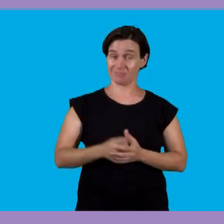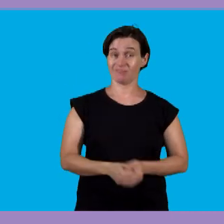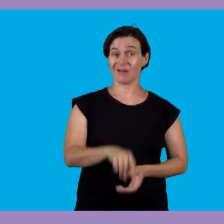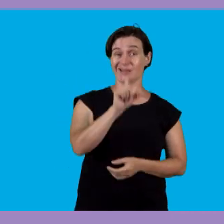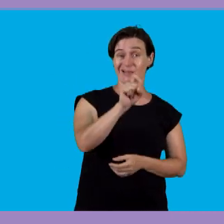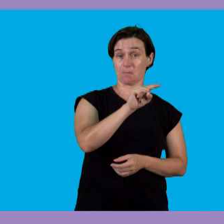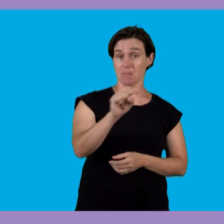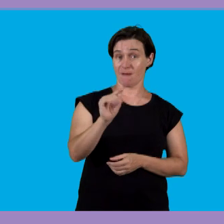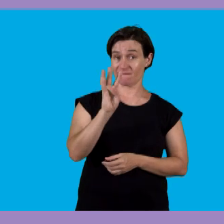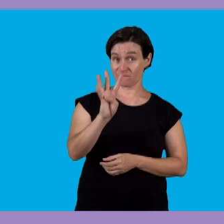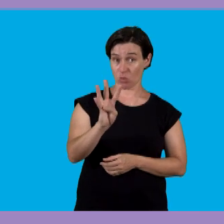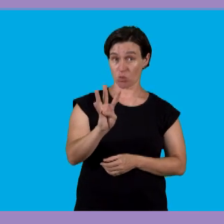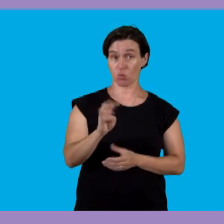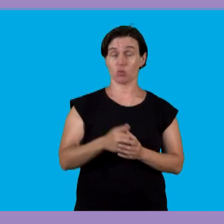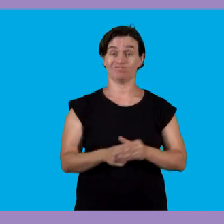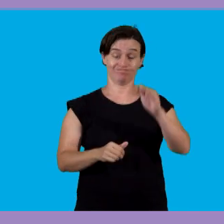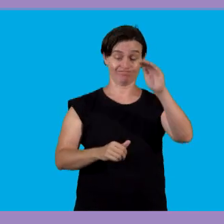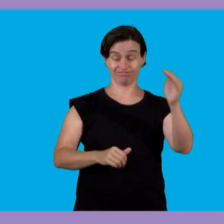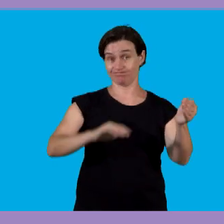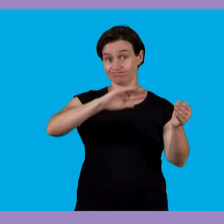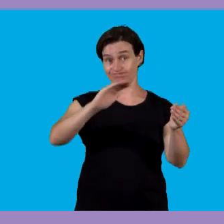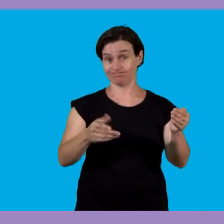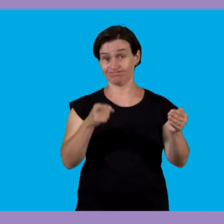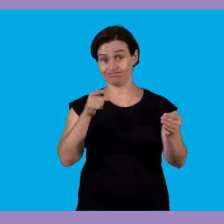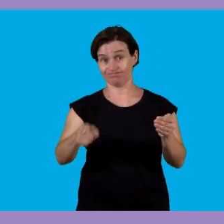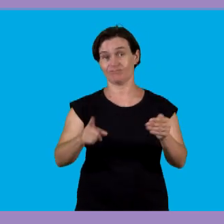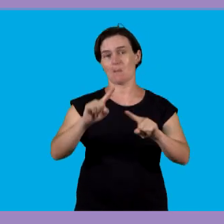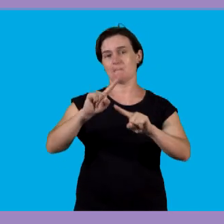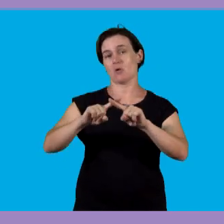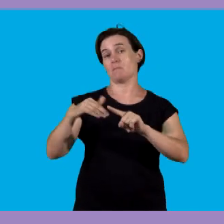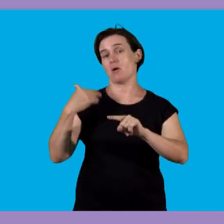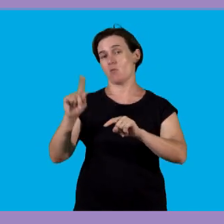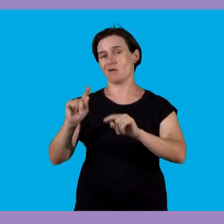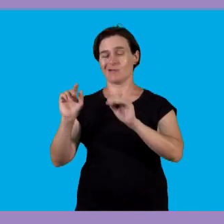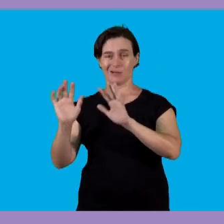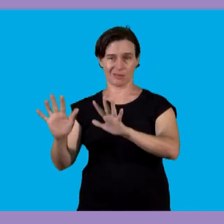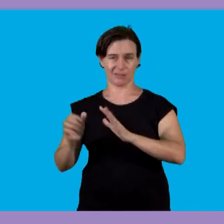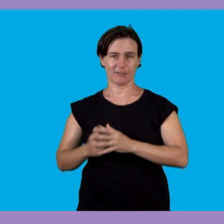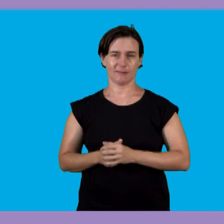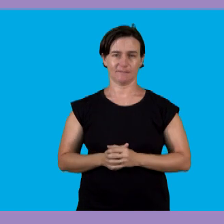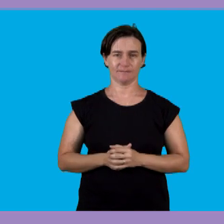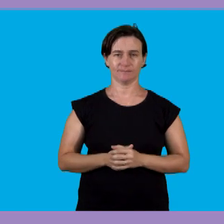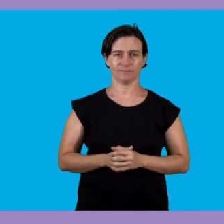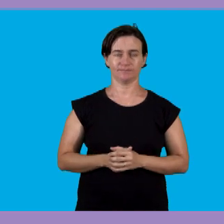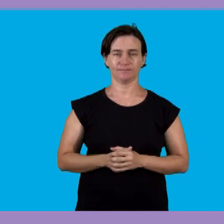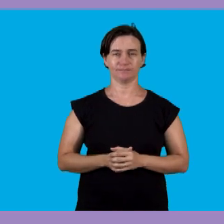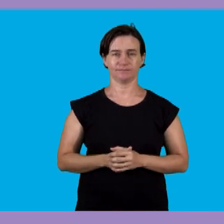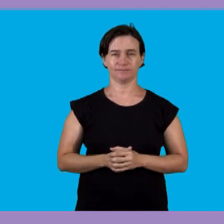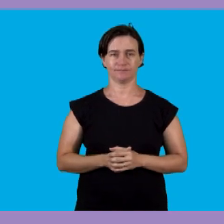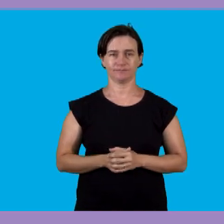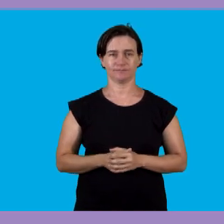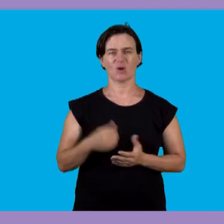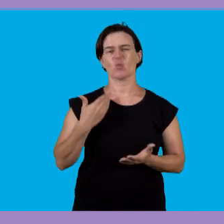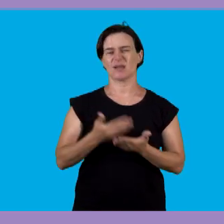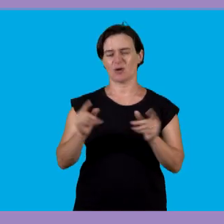to subtract a 4 and then we are going to multiply the answer by